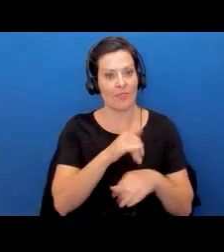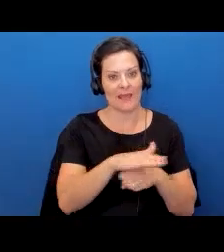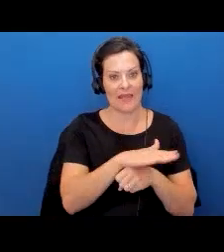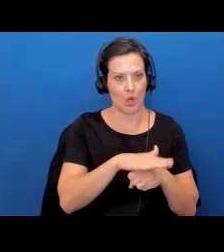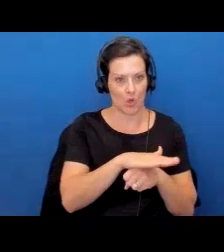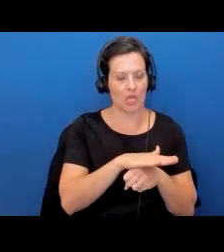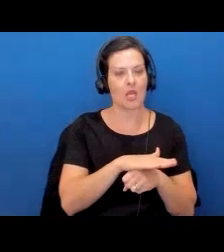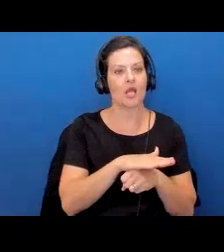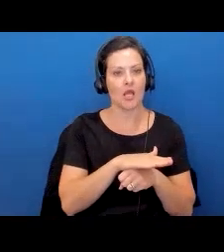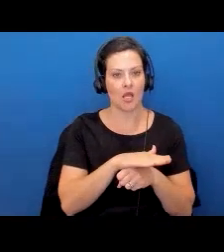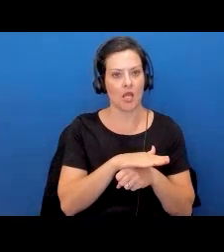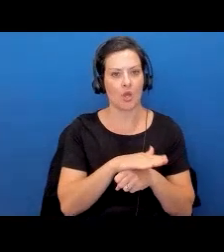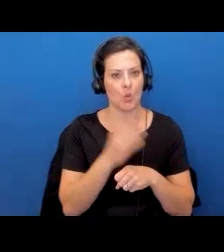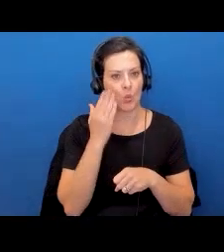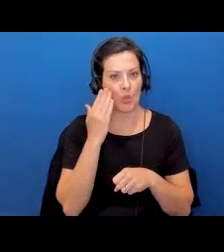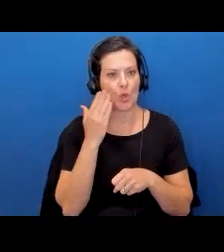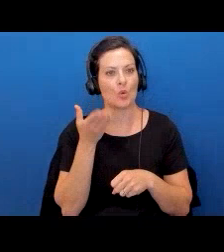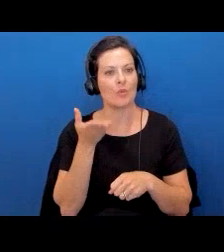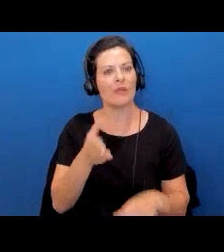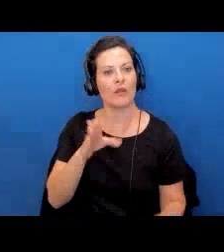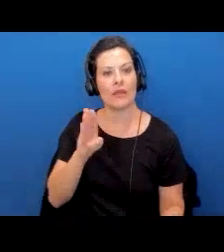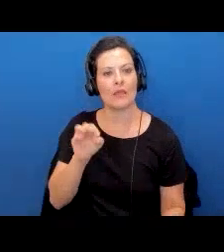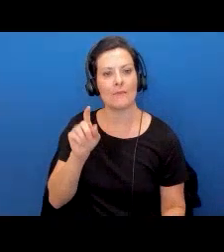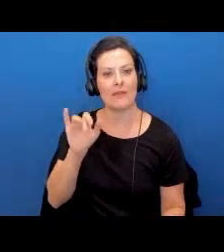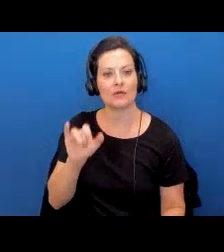known to Boundary Creek.